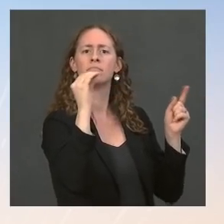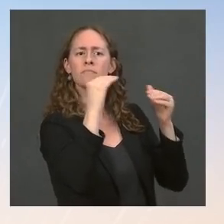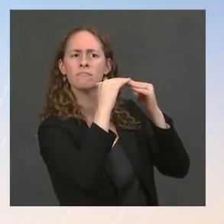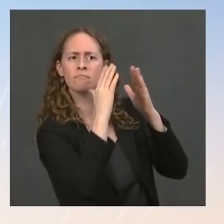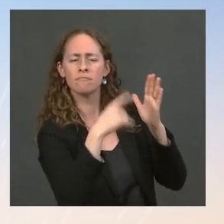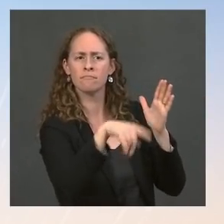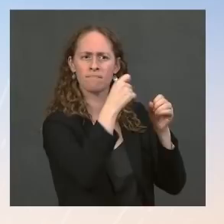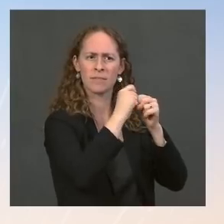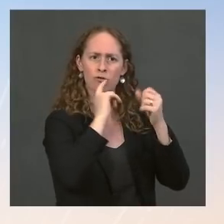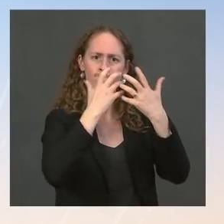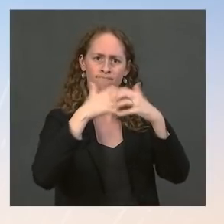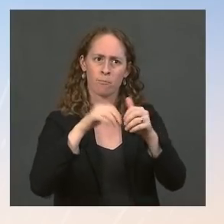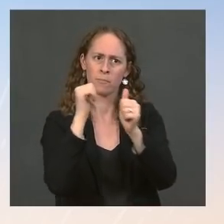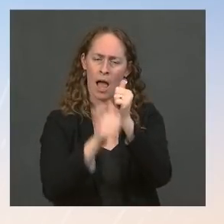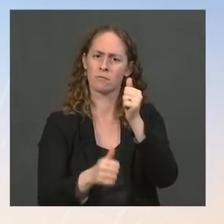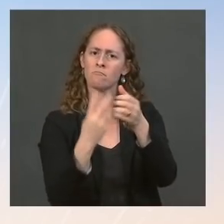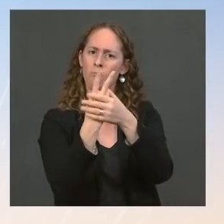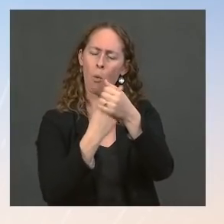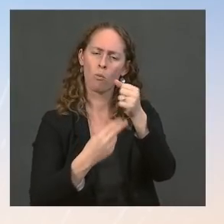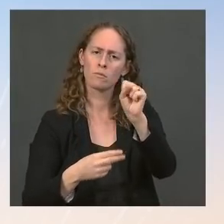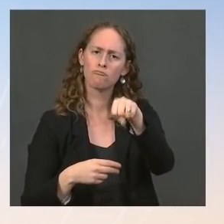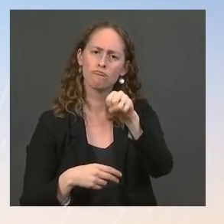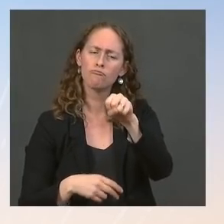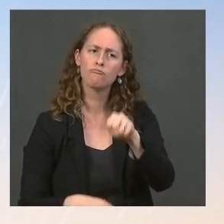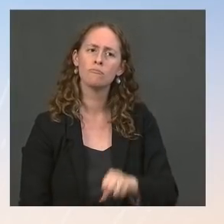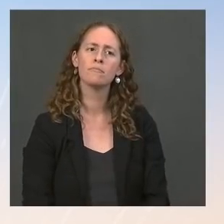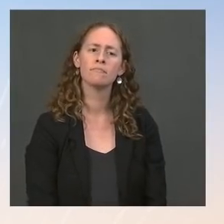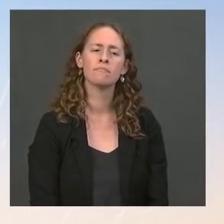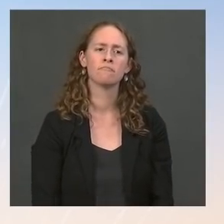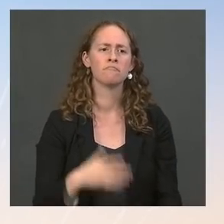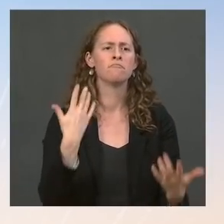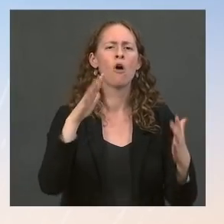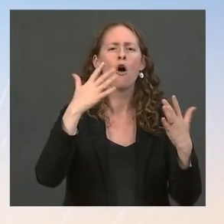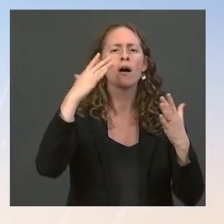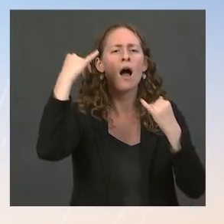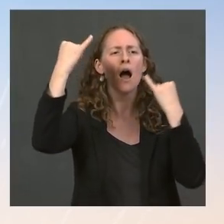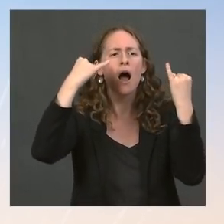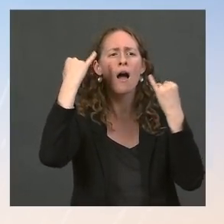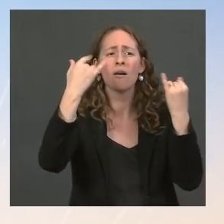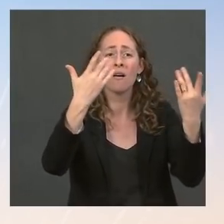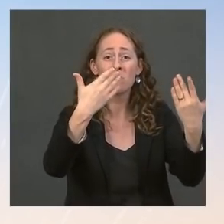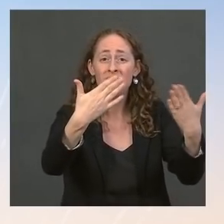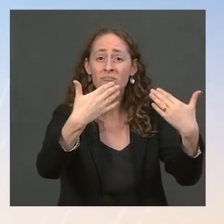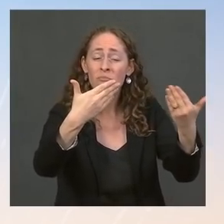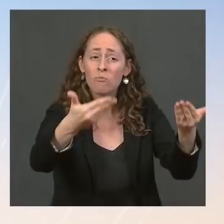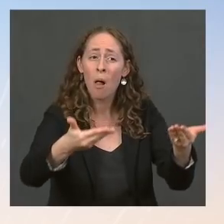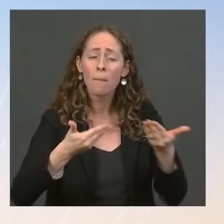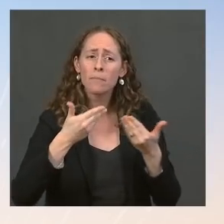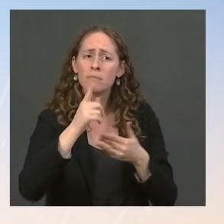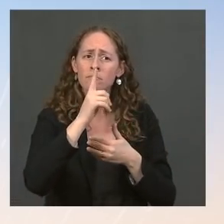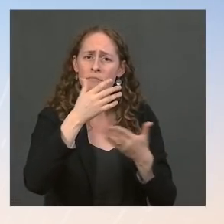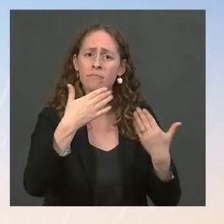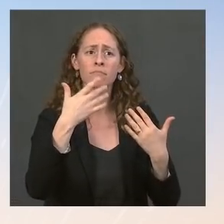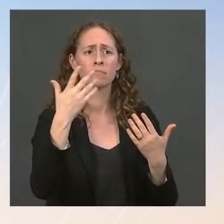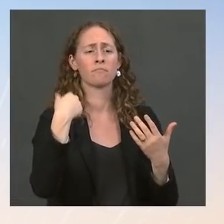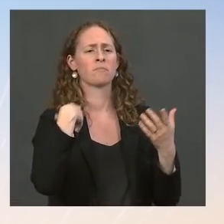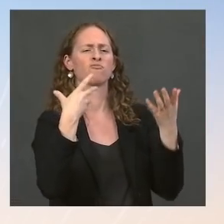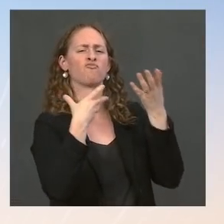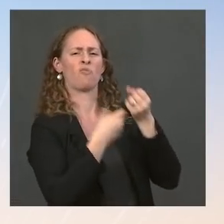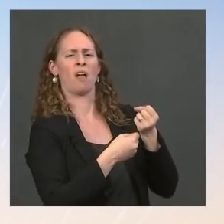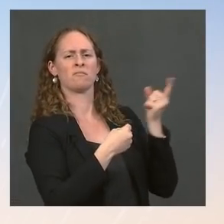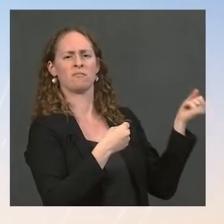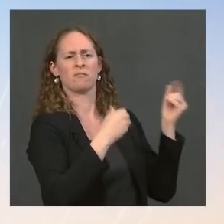of these pieces of legislation forward. We know there's a range of ideas. We welcome those, but we also trust Speaker Pelosi's ability to count votes.